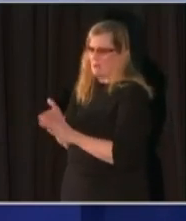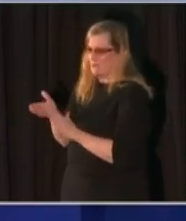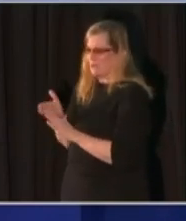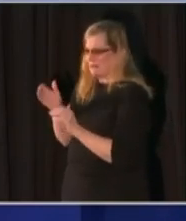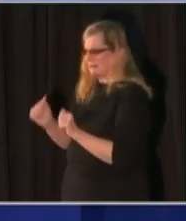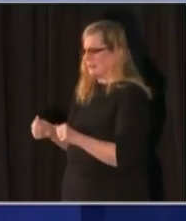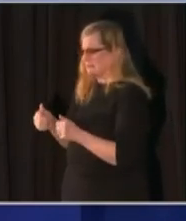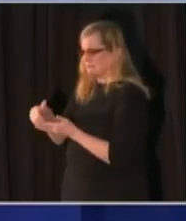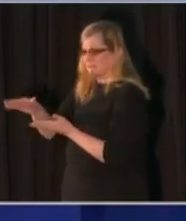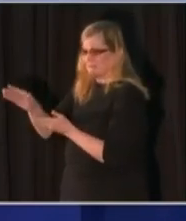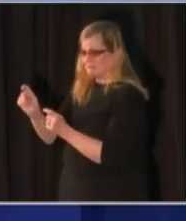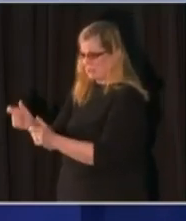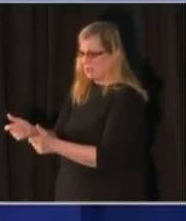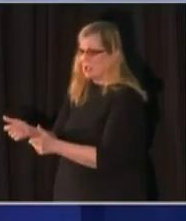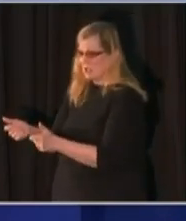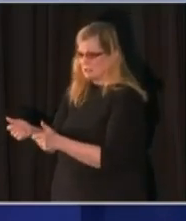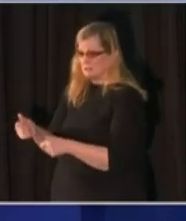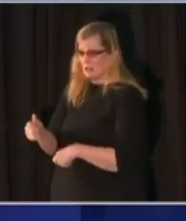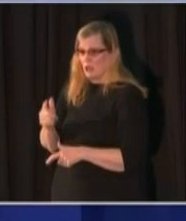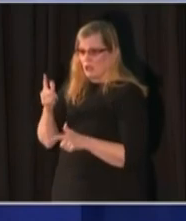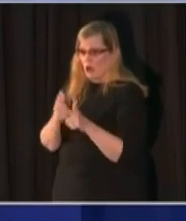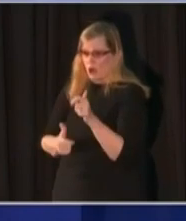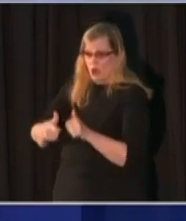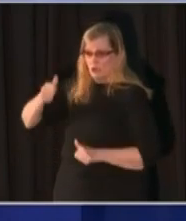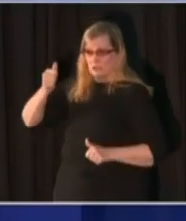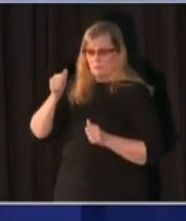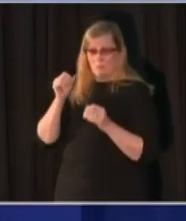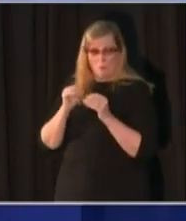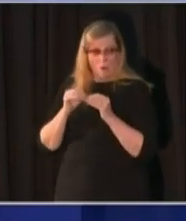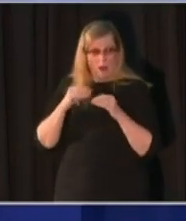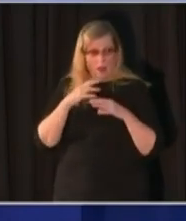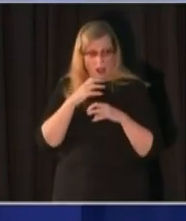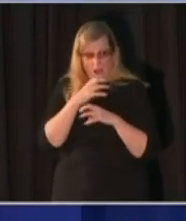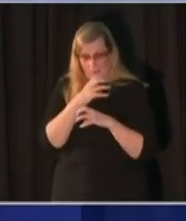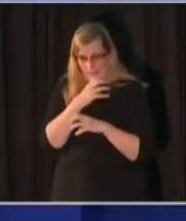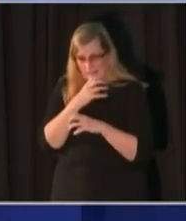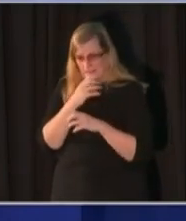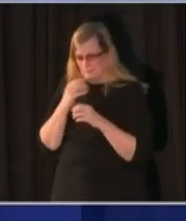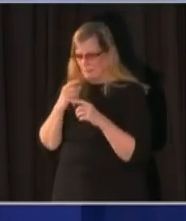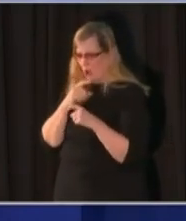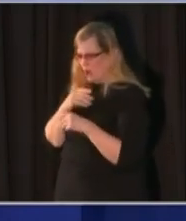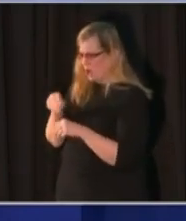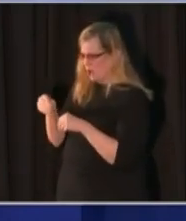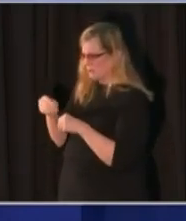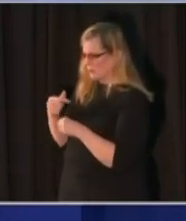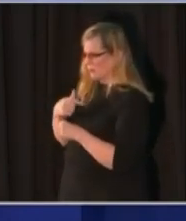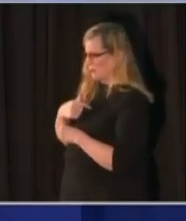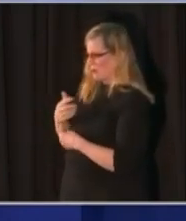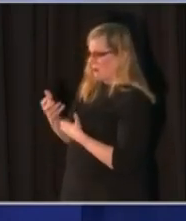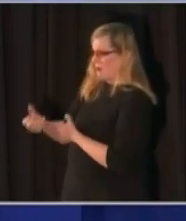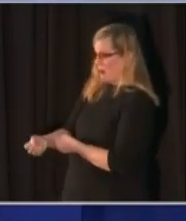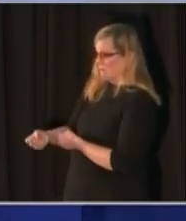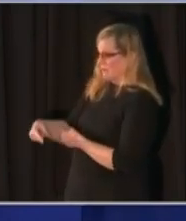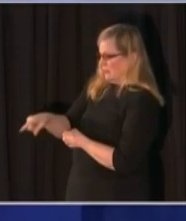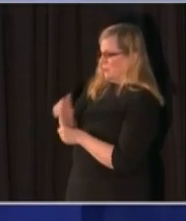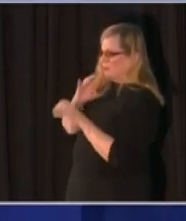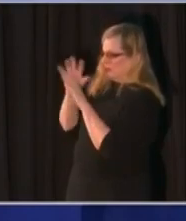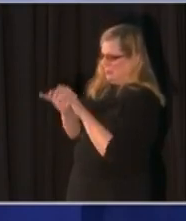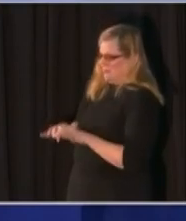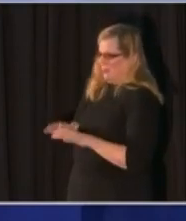think the larger markets who have more complex operations will be able to turn it around quickly. But let me ask Andrew